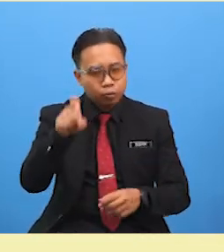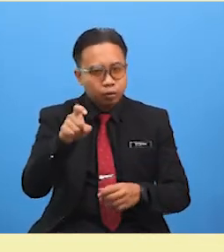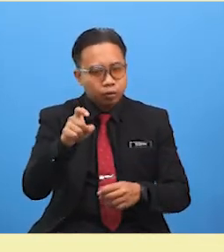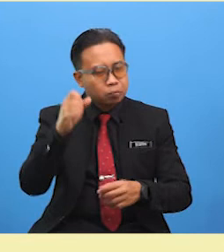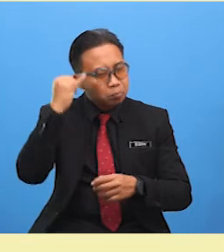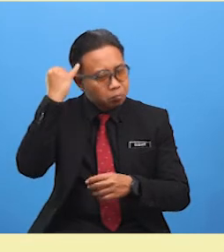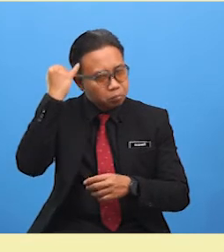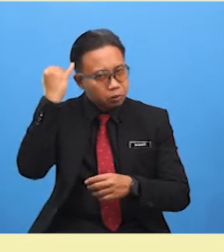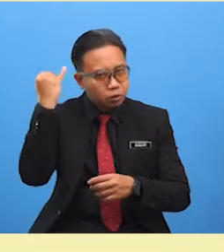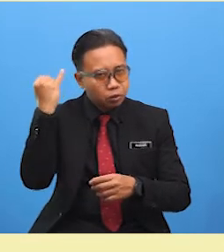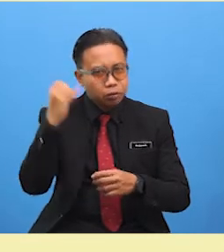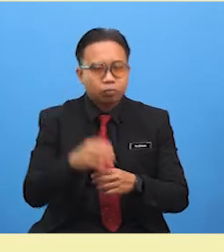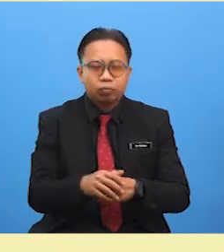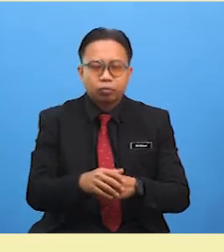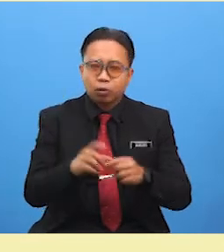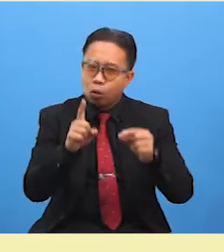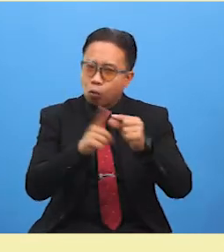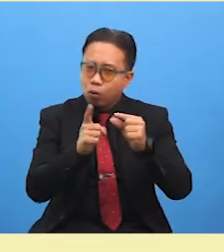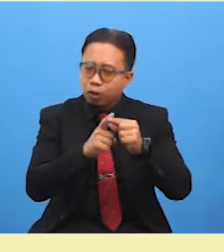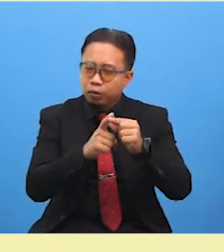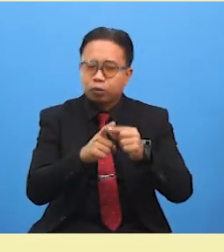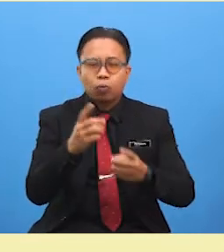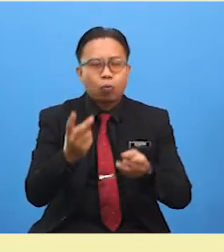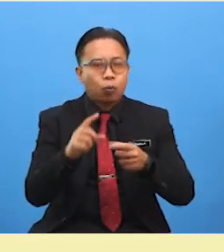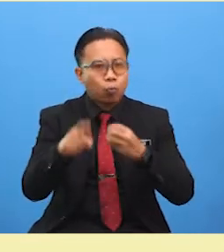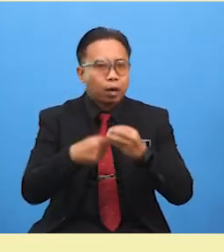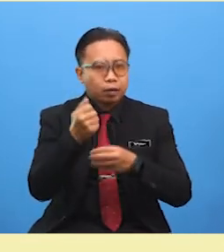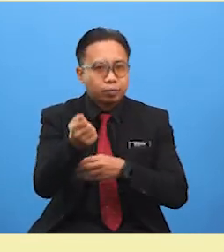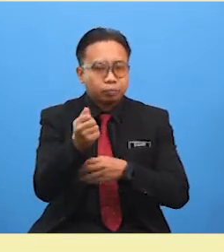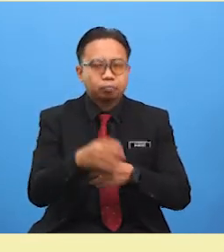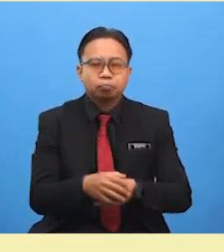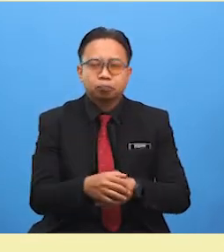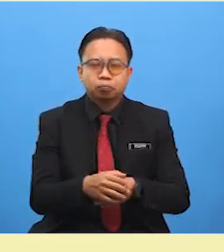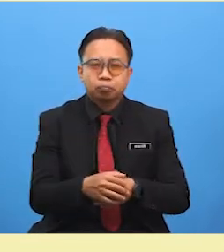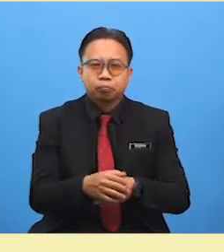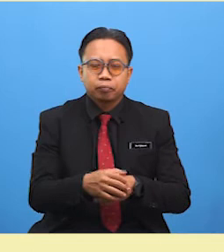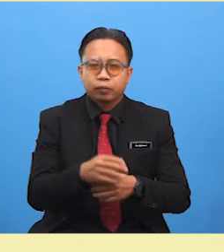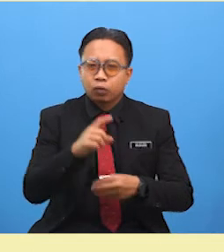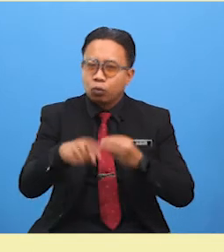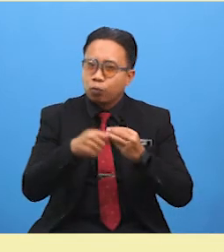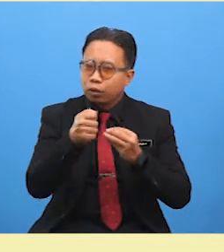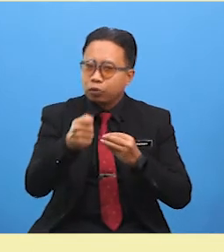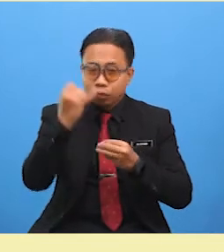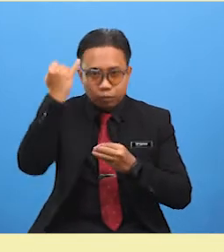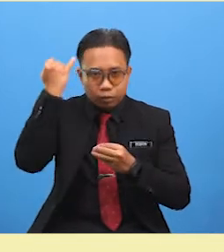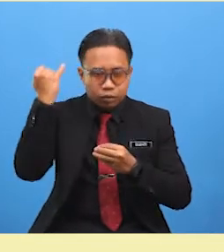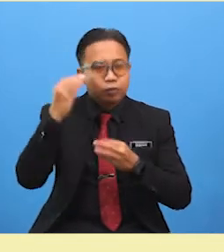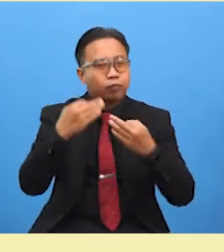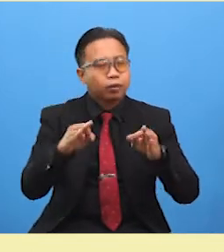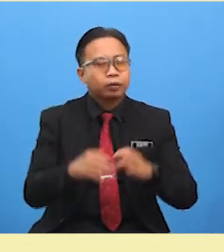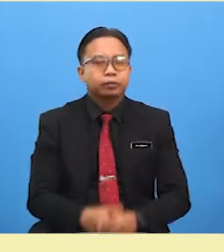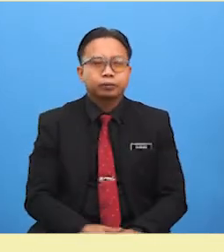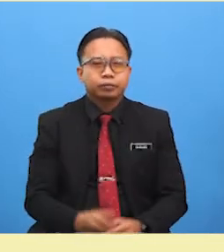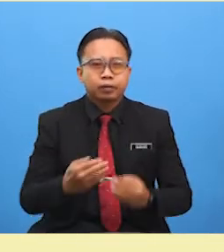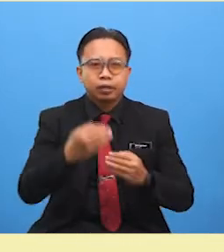when you come across that particular word, especially when there are no visuals. That is when your imagination runs free. The